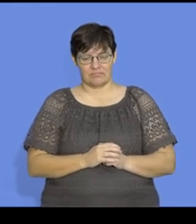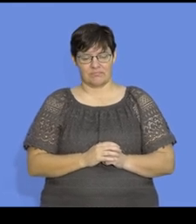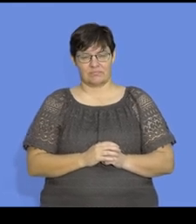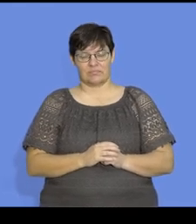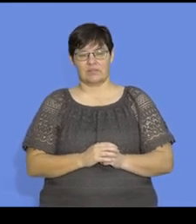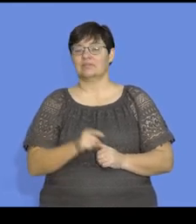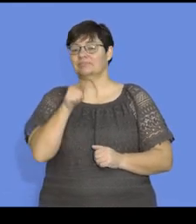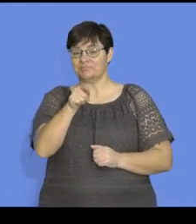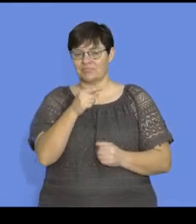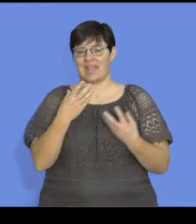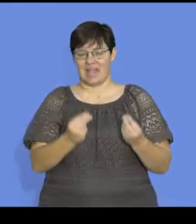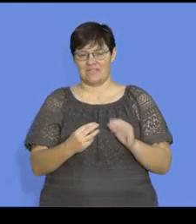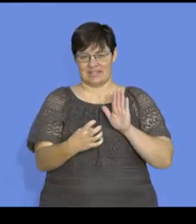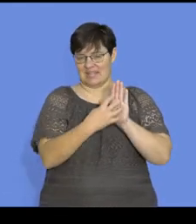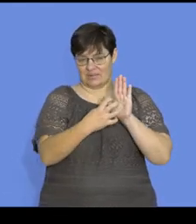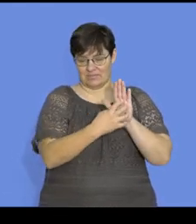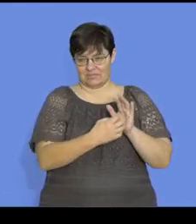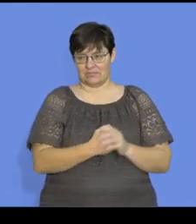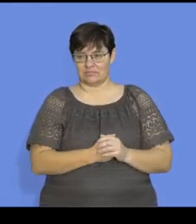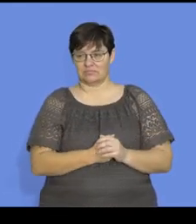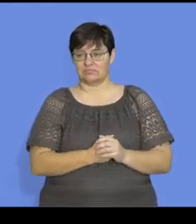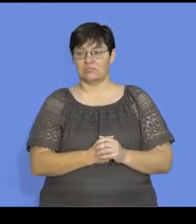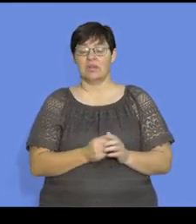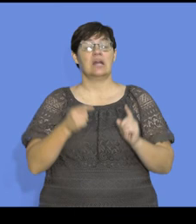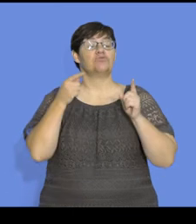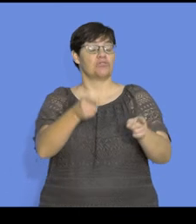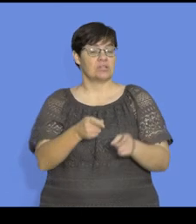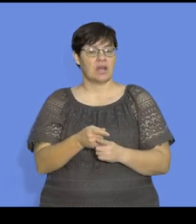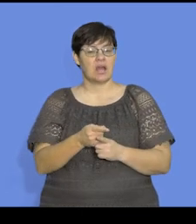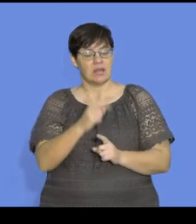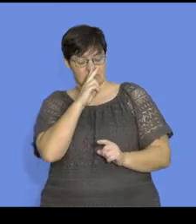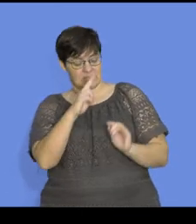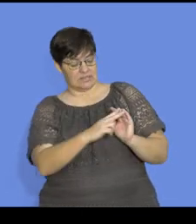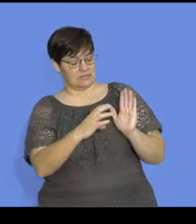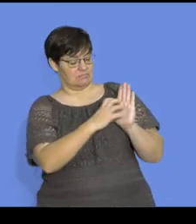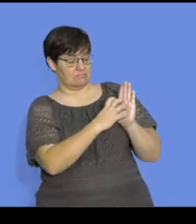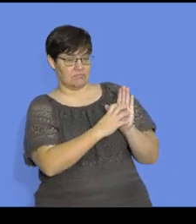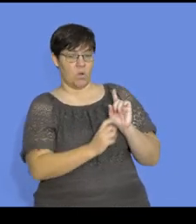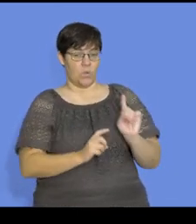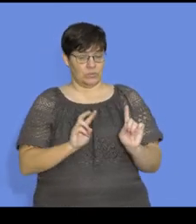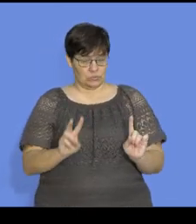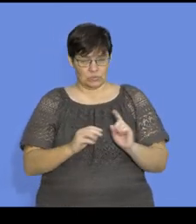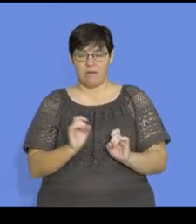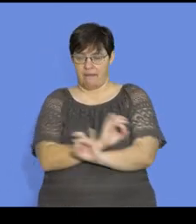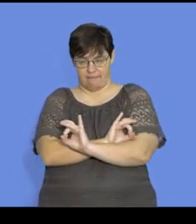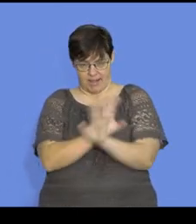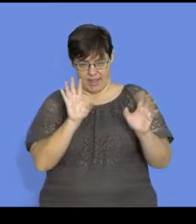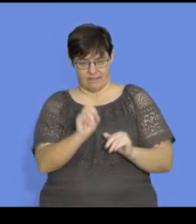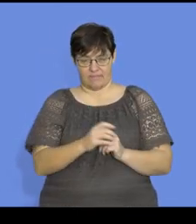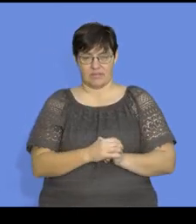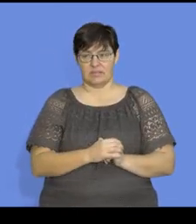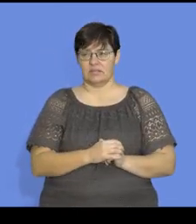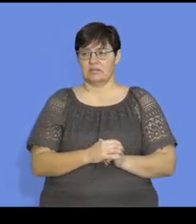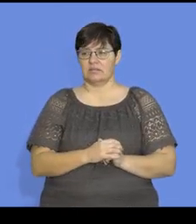guys, here we have a diagram, and the instructions say study diagrams 1 and 2. They're nice and clear. They